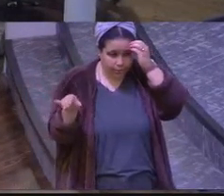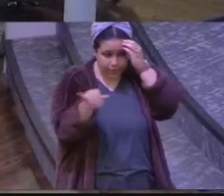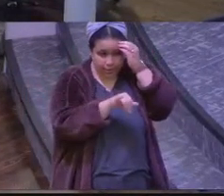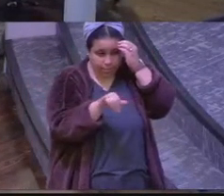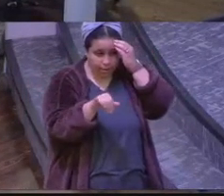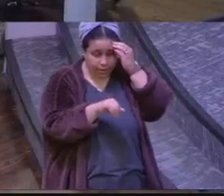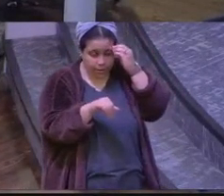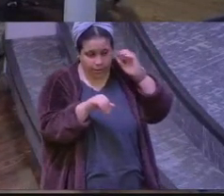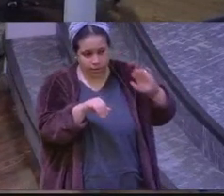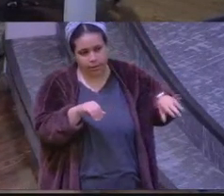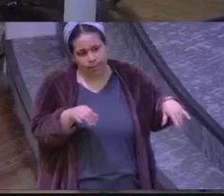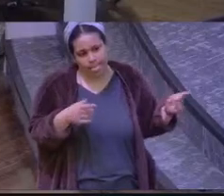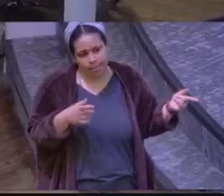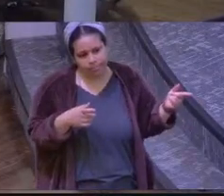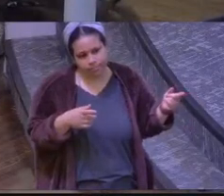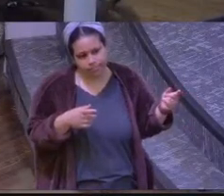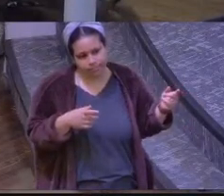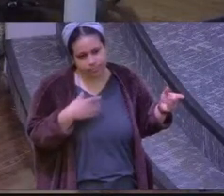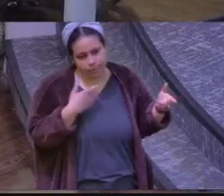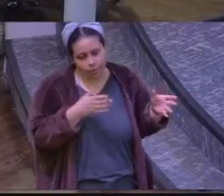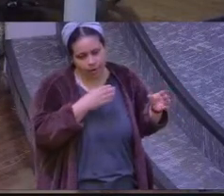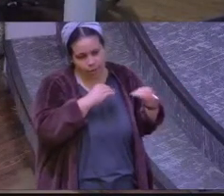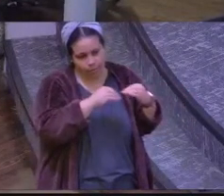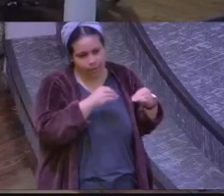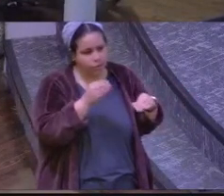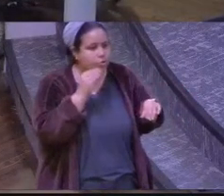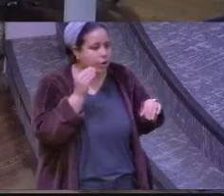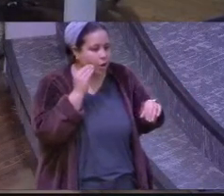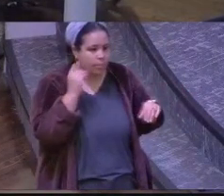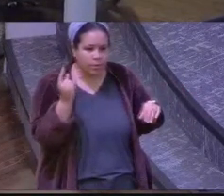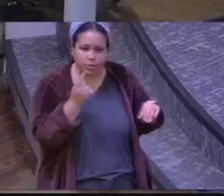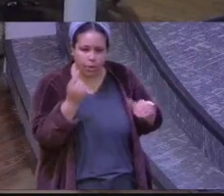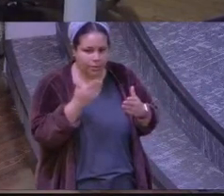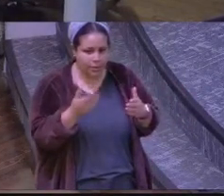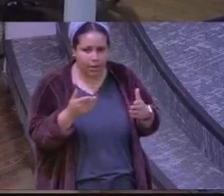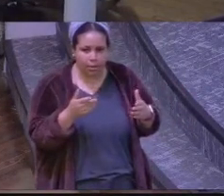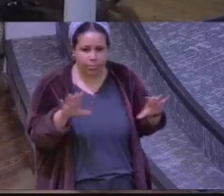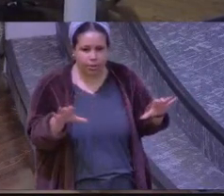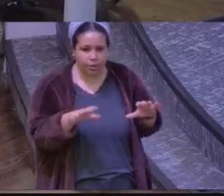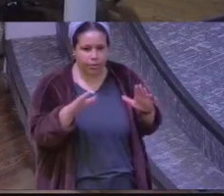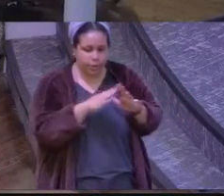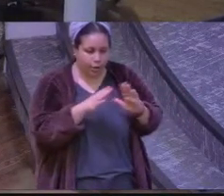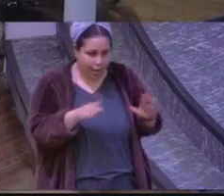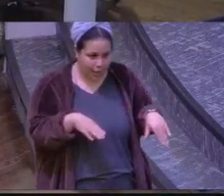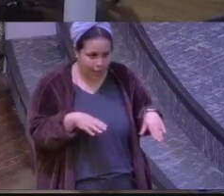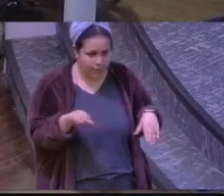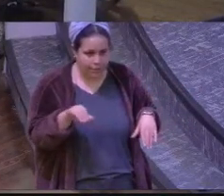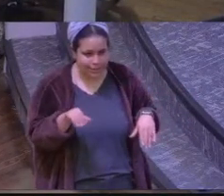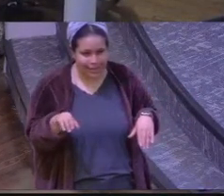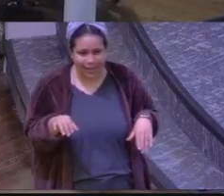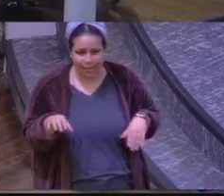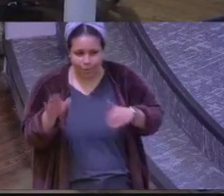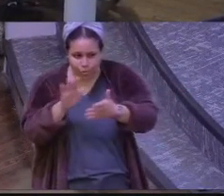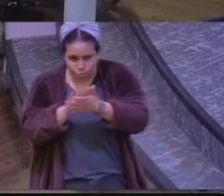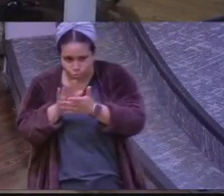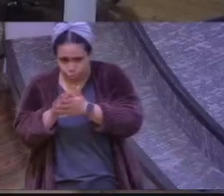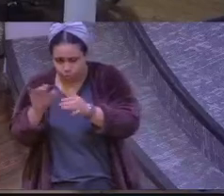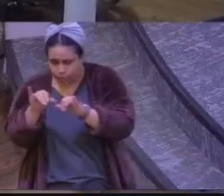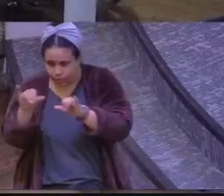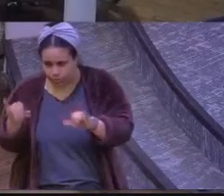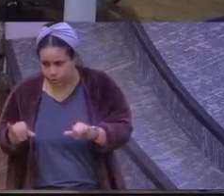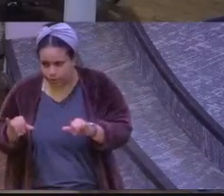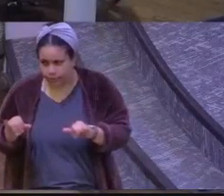analogy to the way you manage your home. There's always something you can do at your house, right? It's the same way in the school district. There's